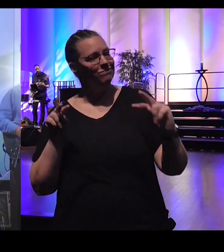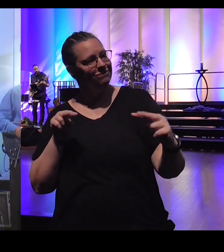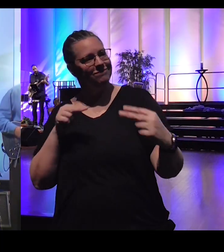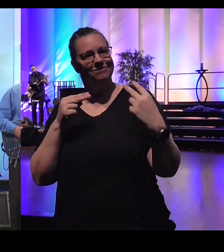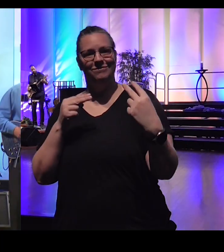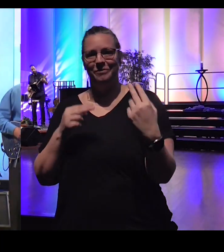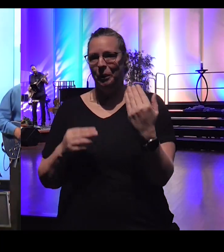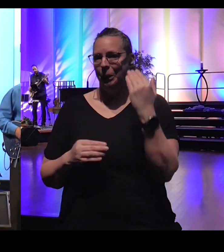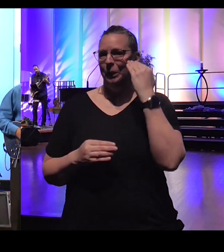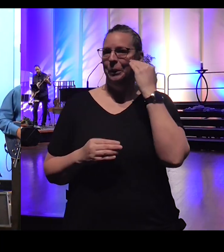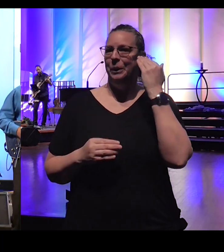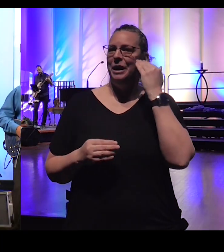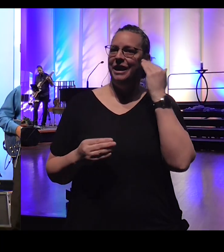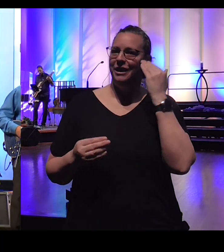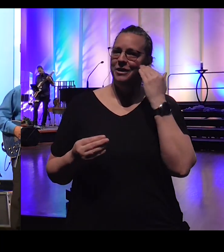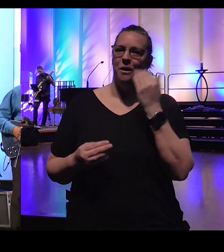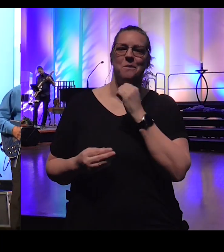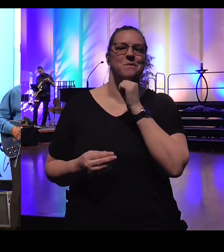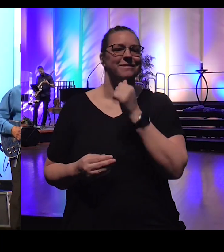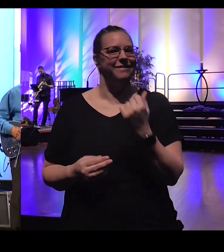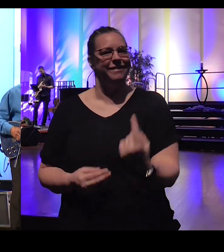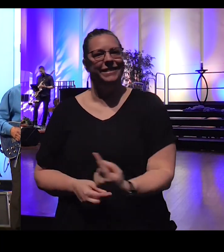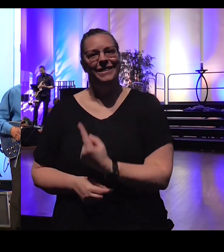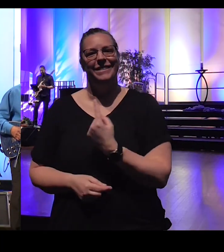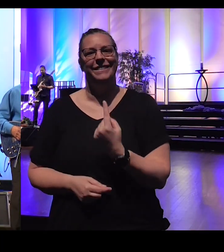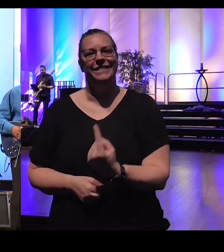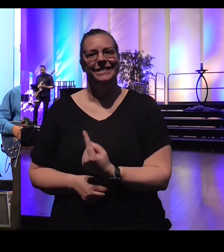its disguises.